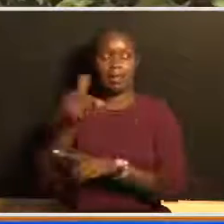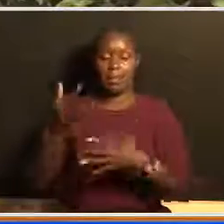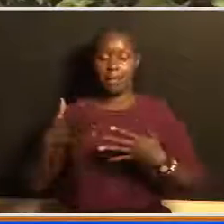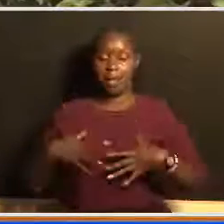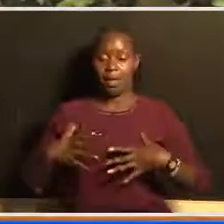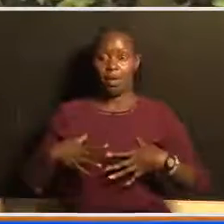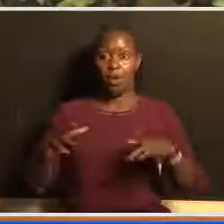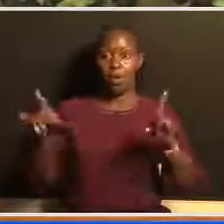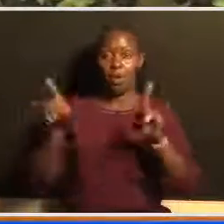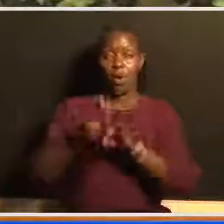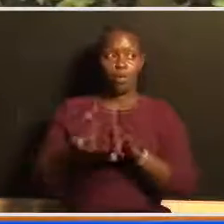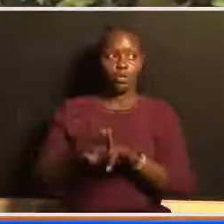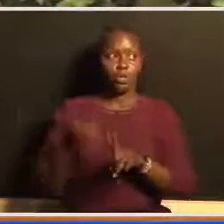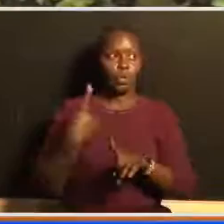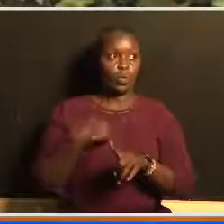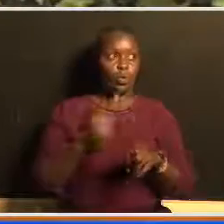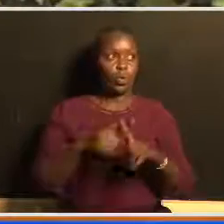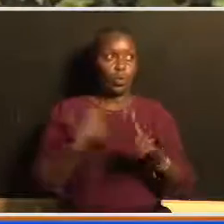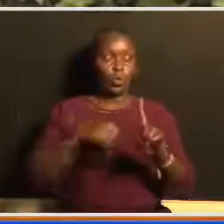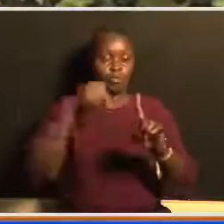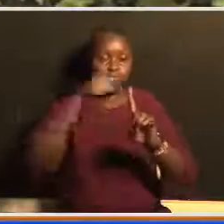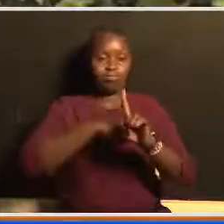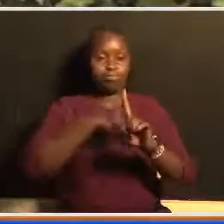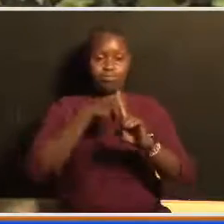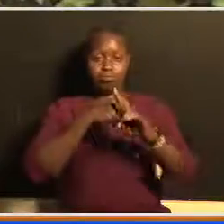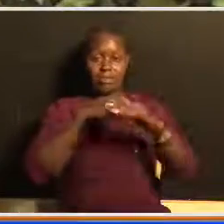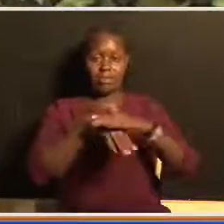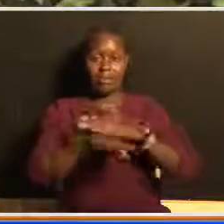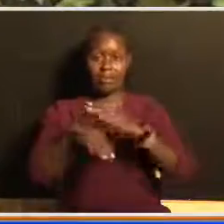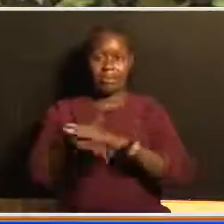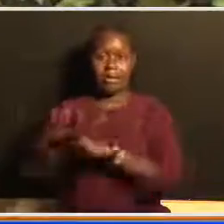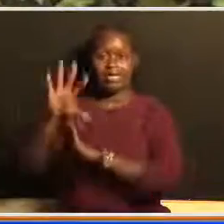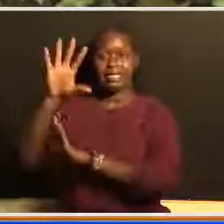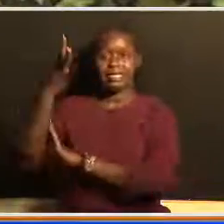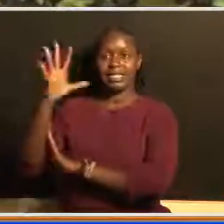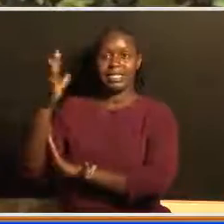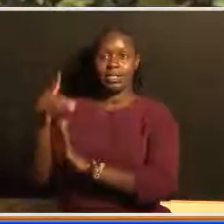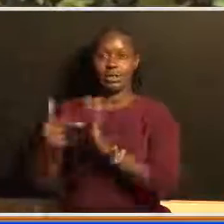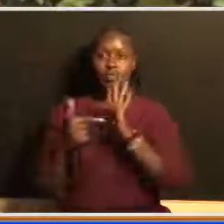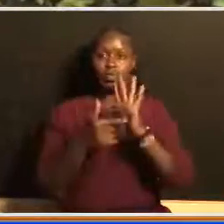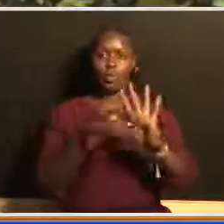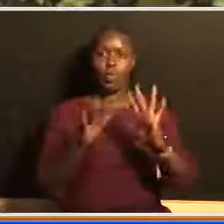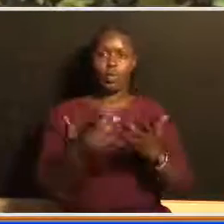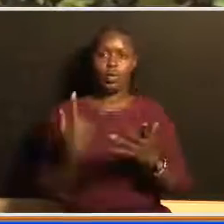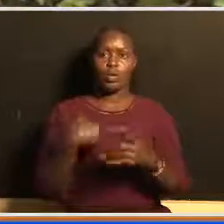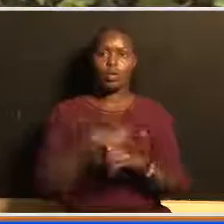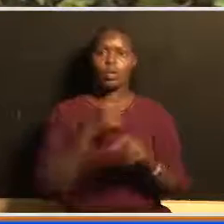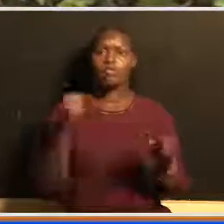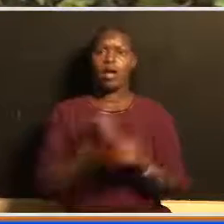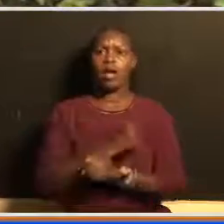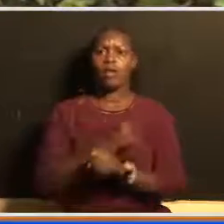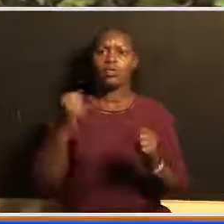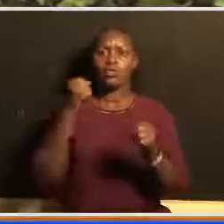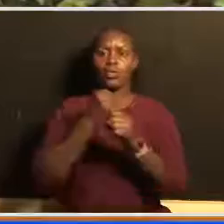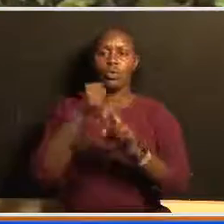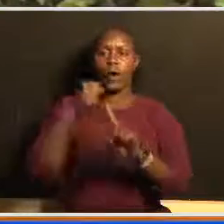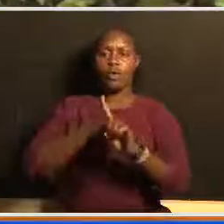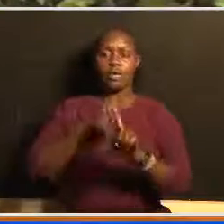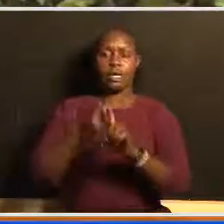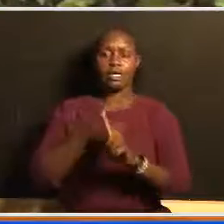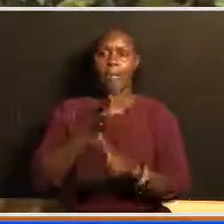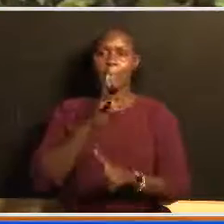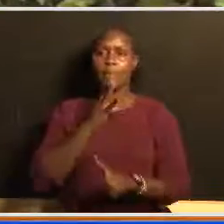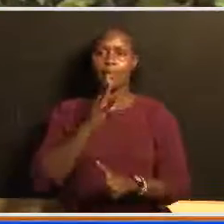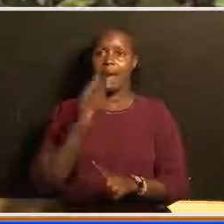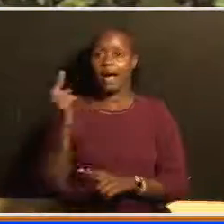Pia tumefanya kazi ya kupanda miti, tuonyeshe ya kwamba hatuwezi tufanya advocacy pale kwa kuongea, but